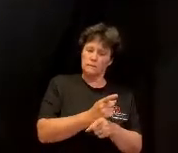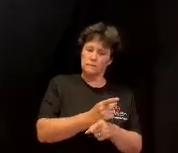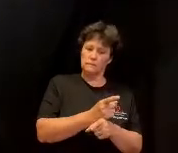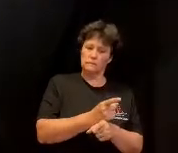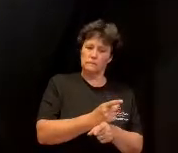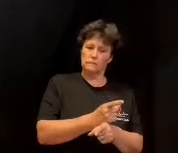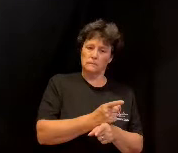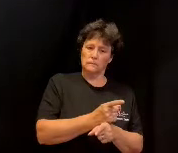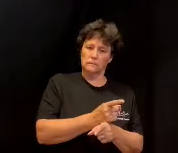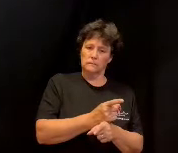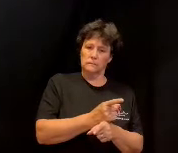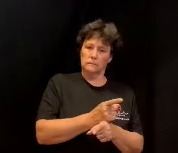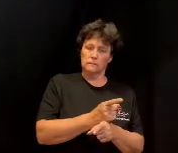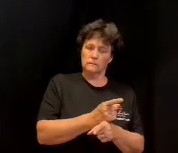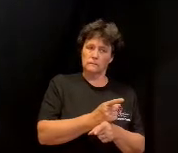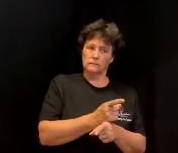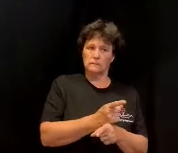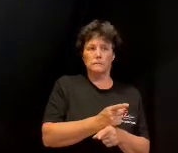Right?